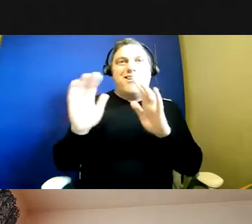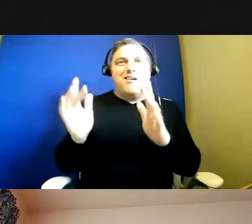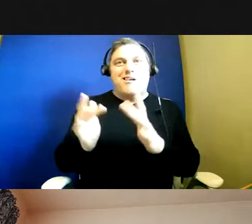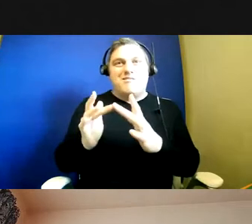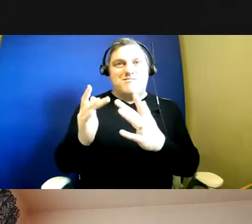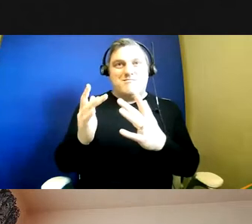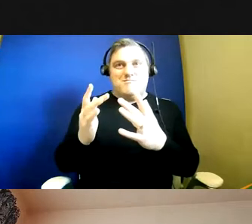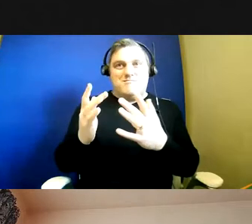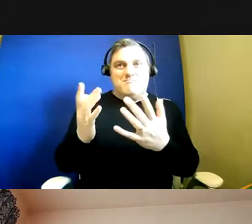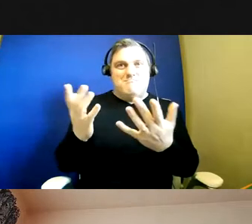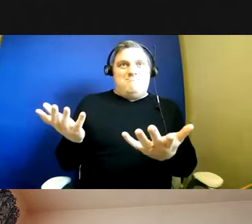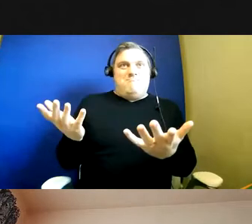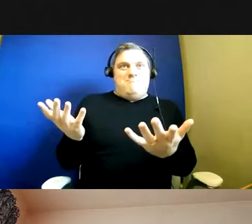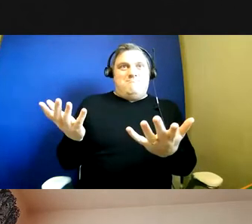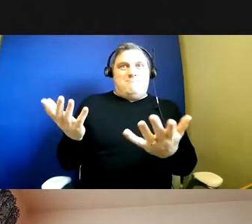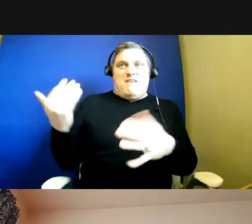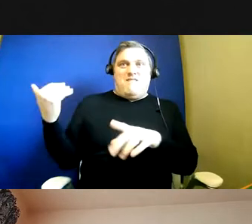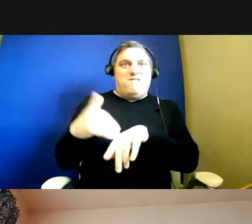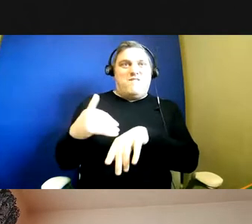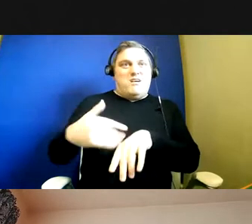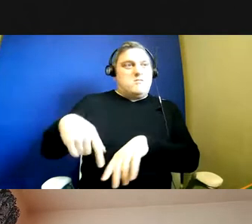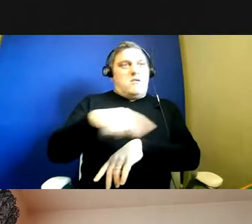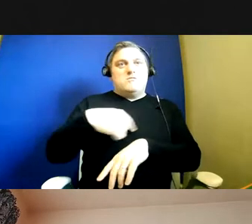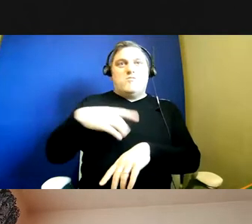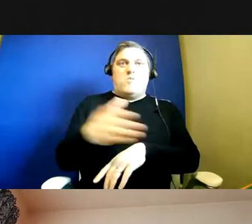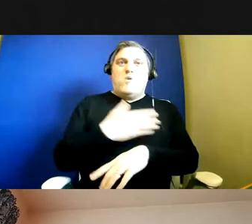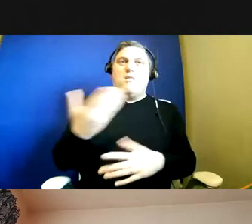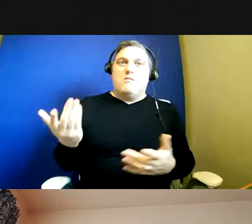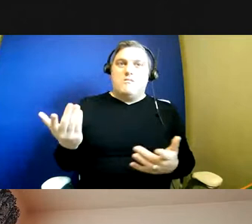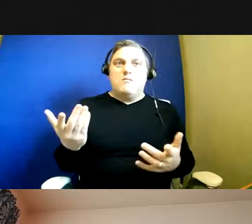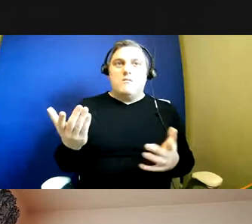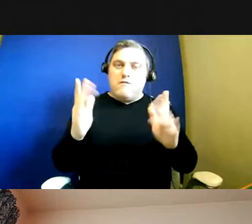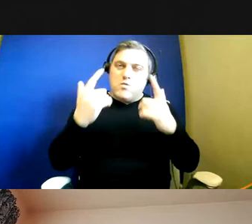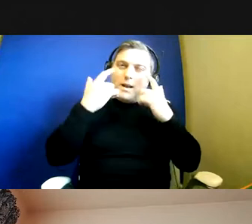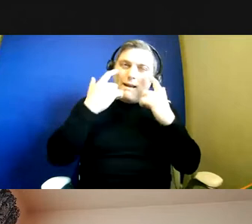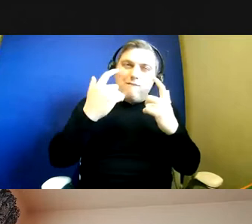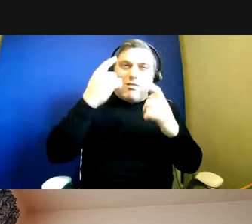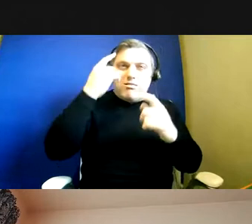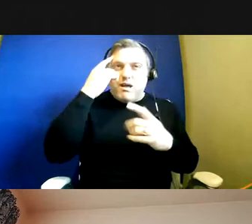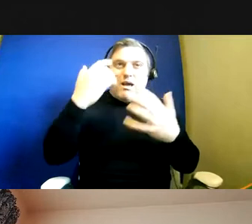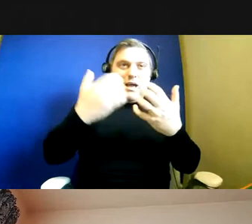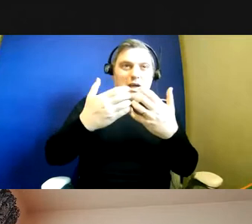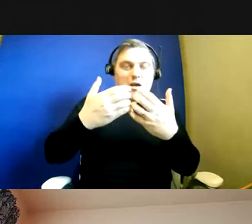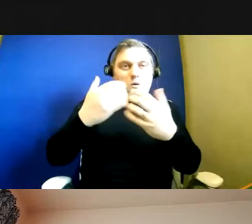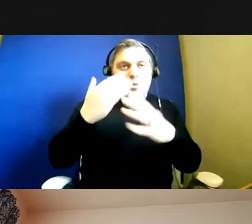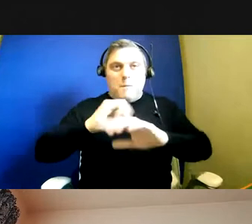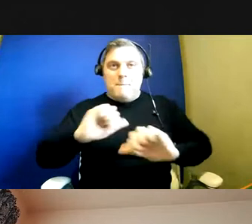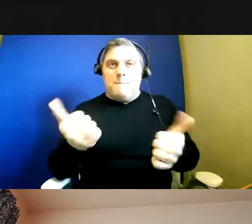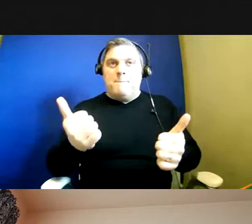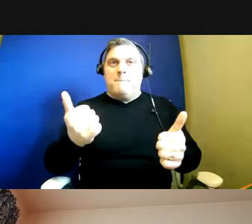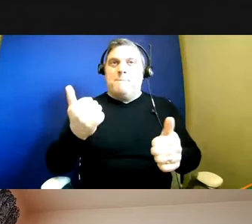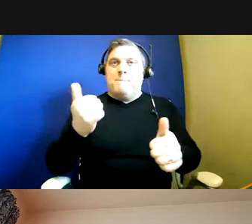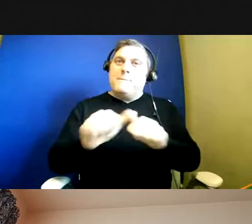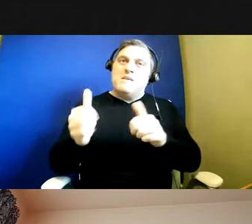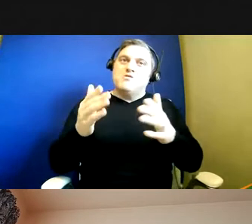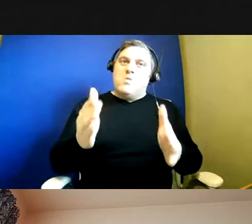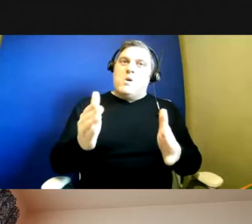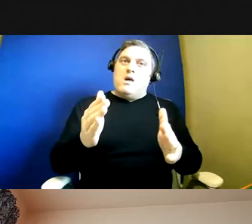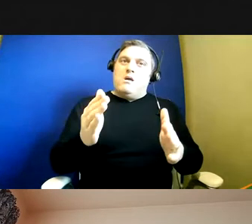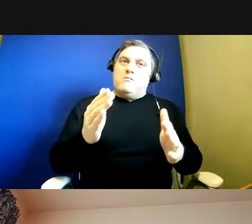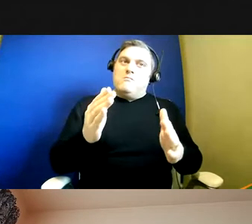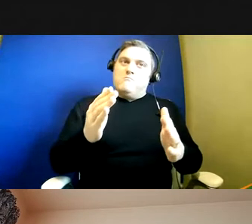that's happened in all of our lives needs carefully thinking of as we go forward. All right, thank